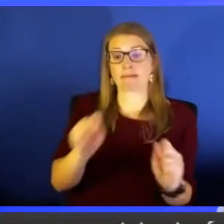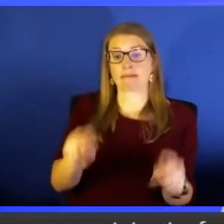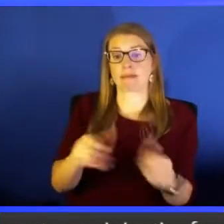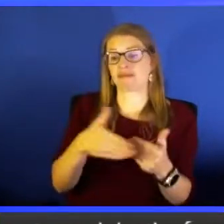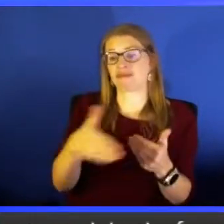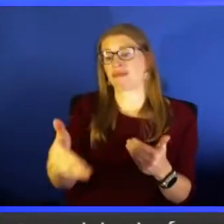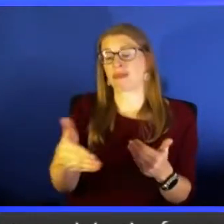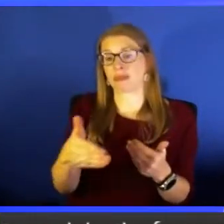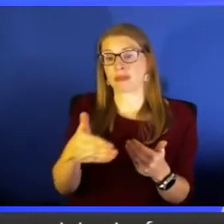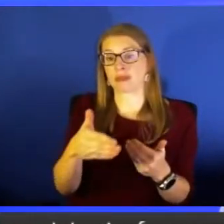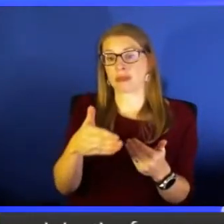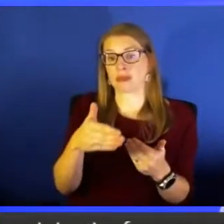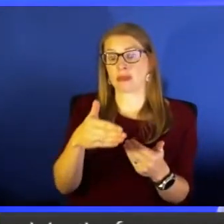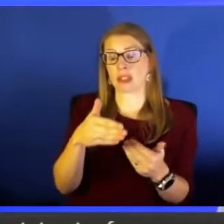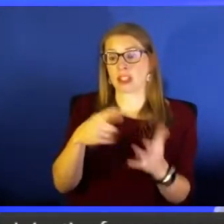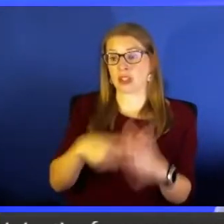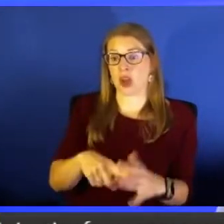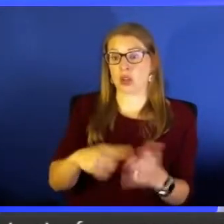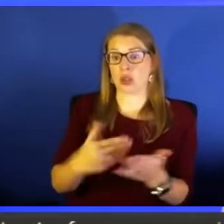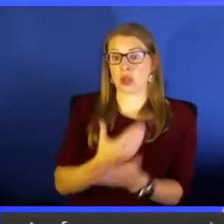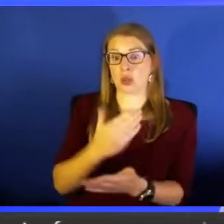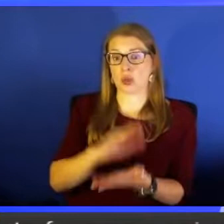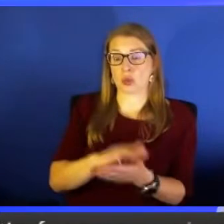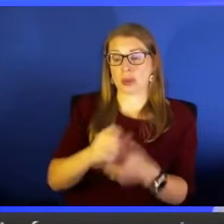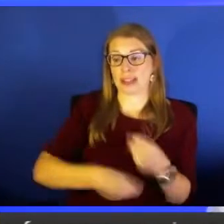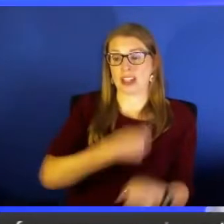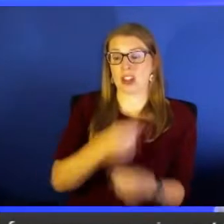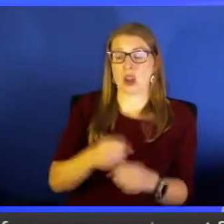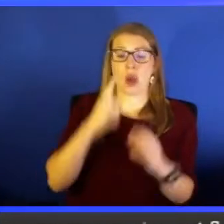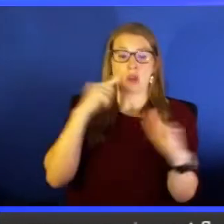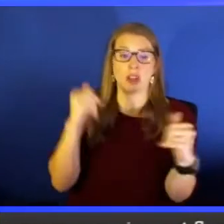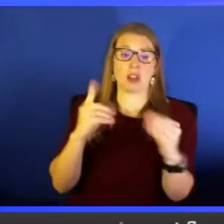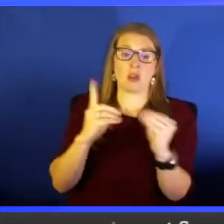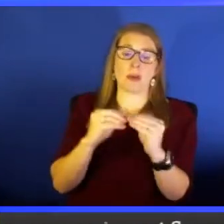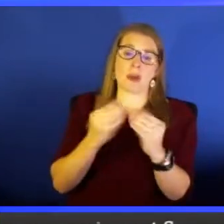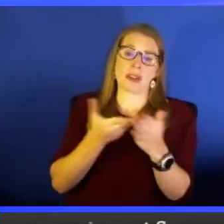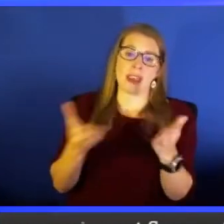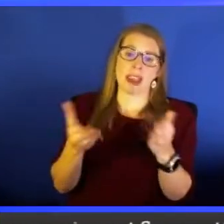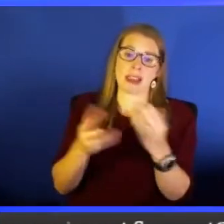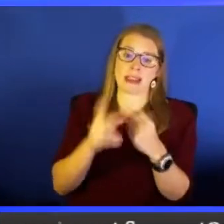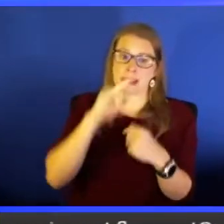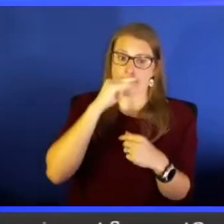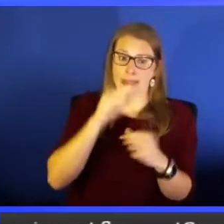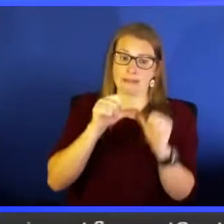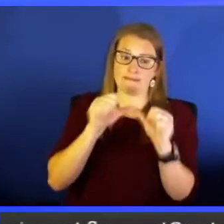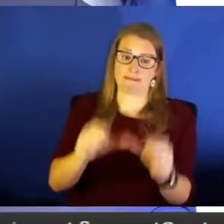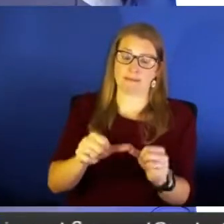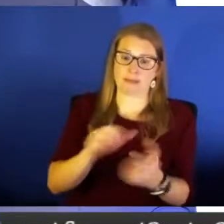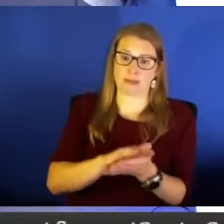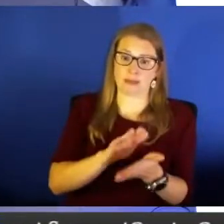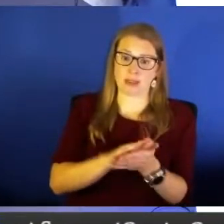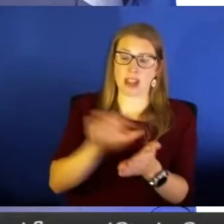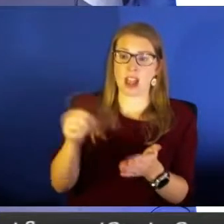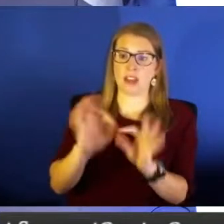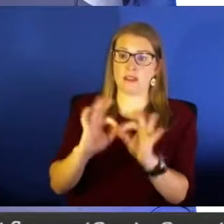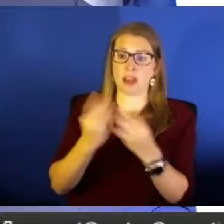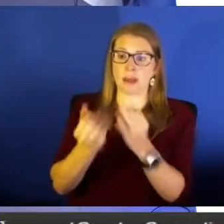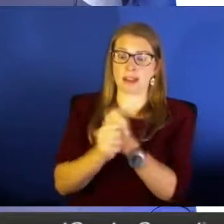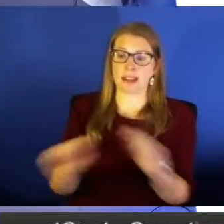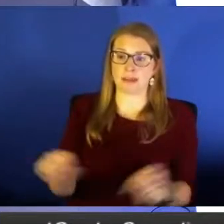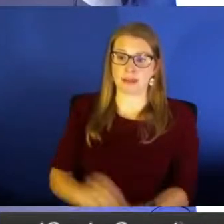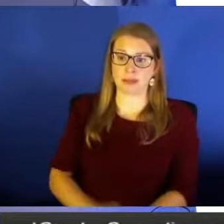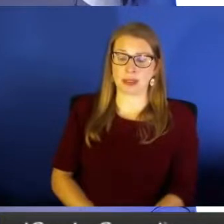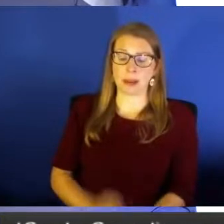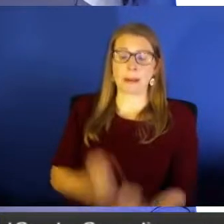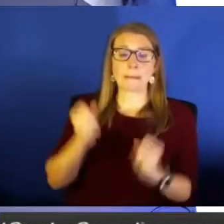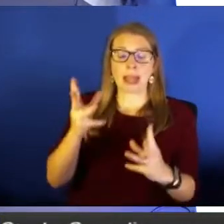time we get into the new school year, hopefully that is one more thing that we can do to keep our kids in school and keep other families safe. That'll put so many parents at ease. Also,